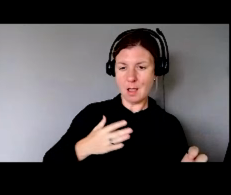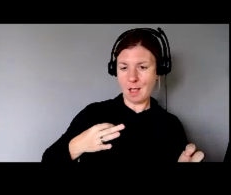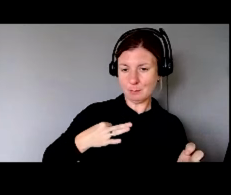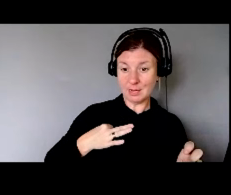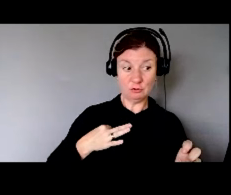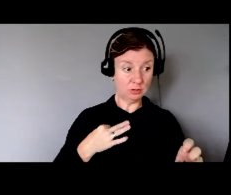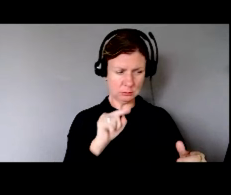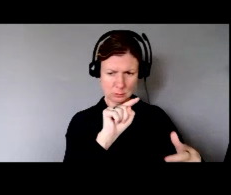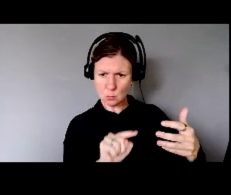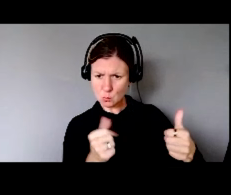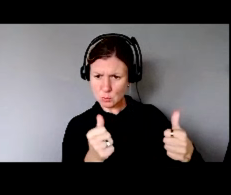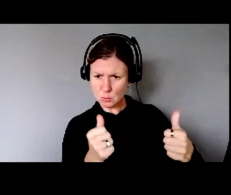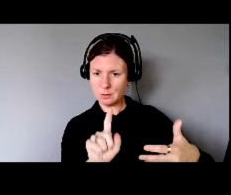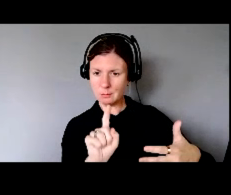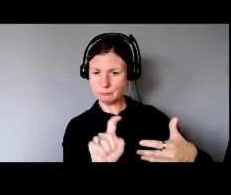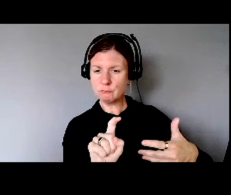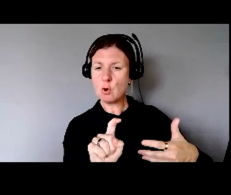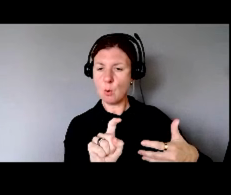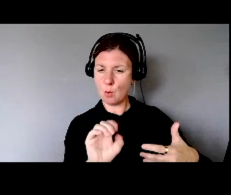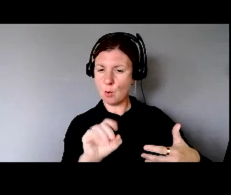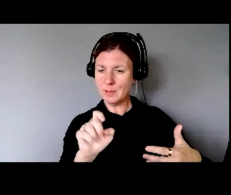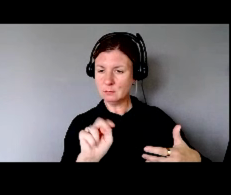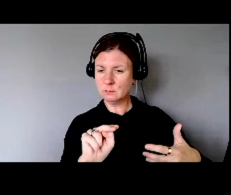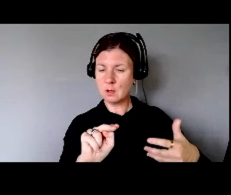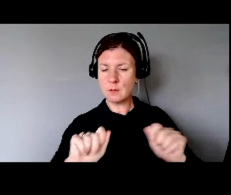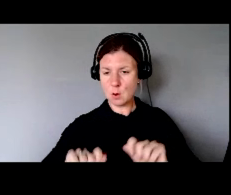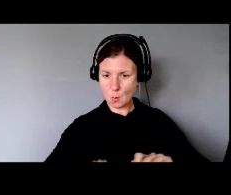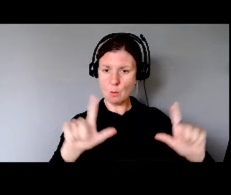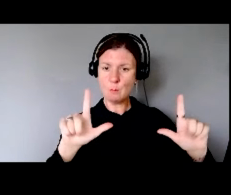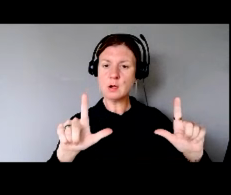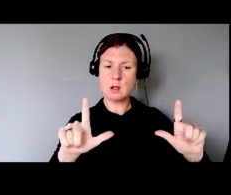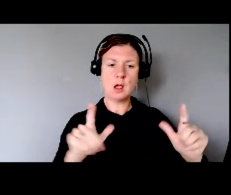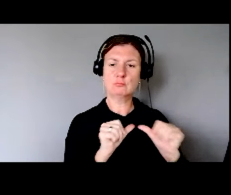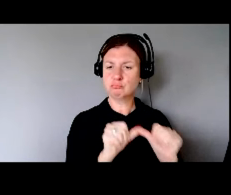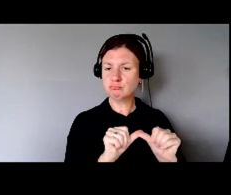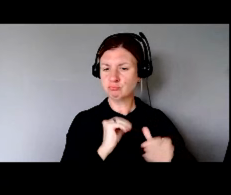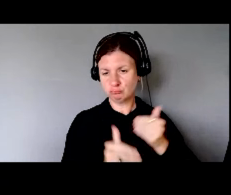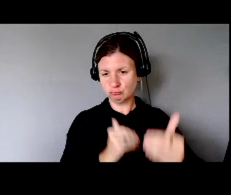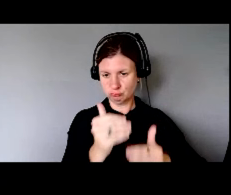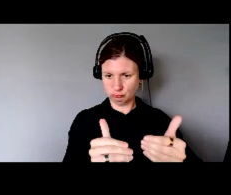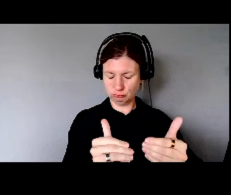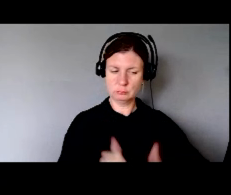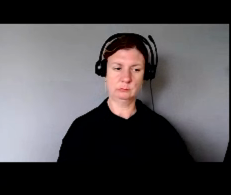to click Open once you have located the application you would like to return to.